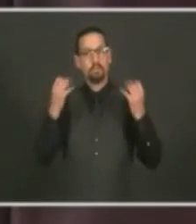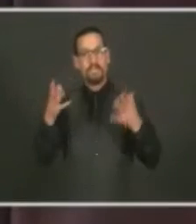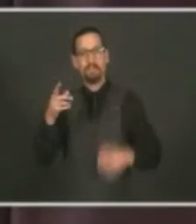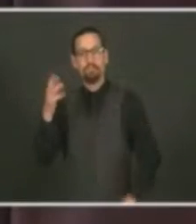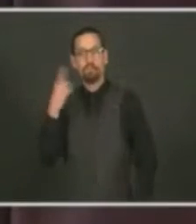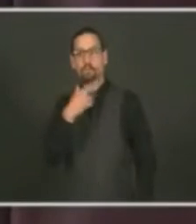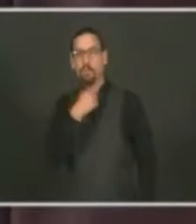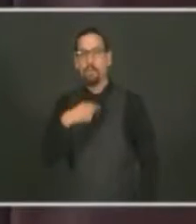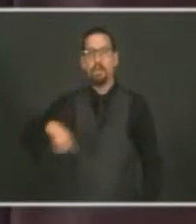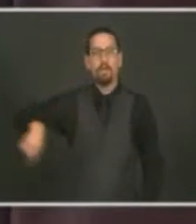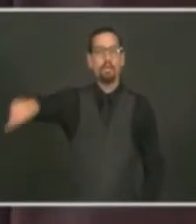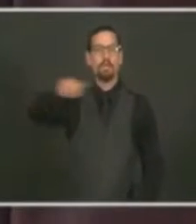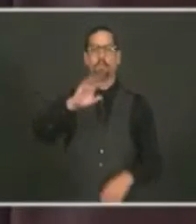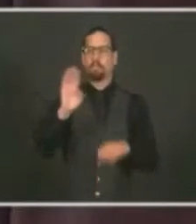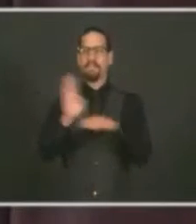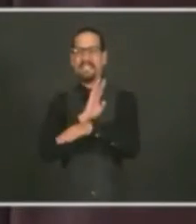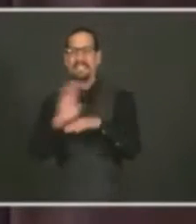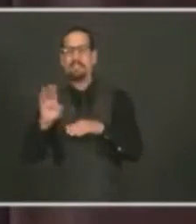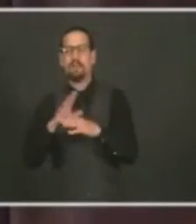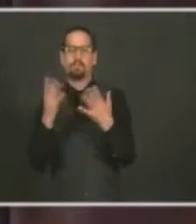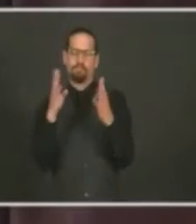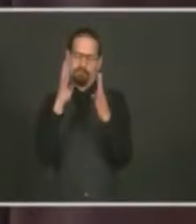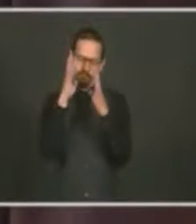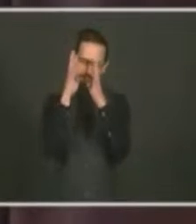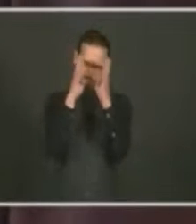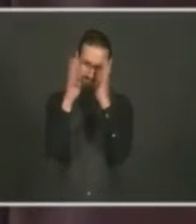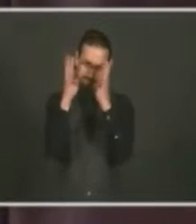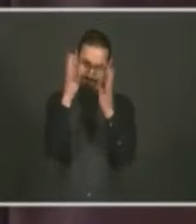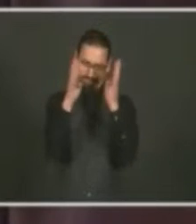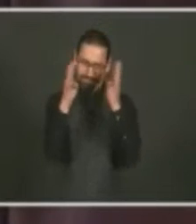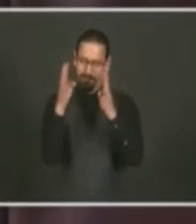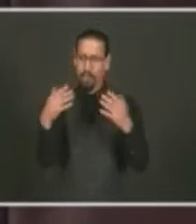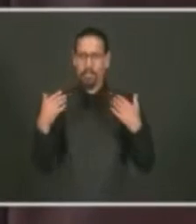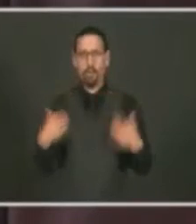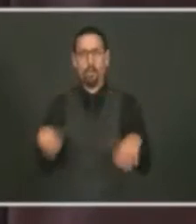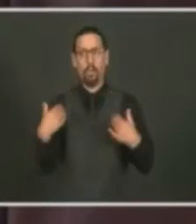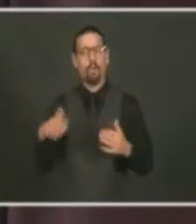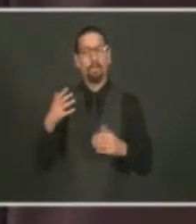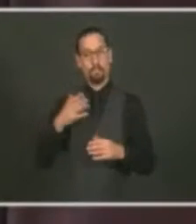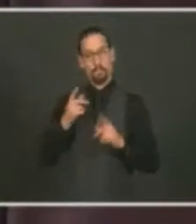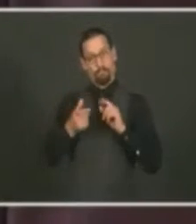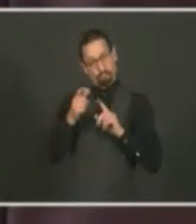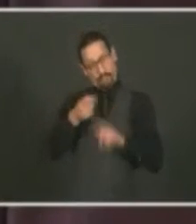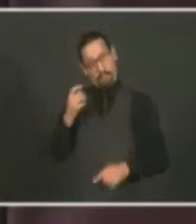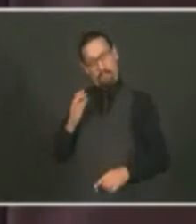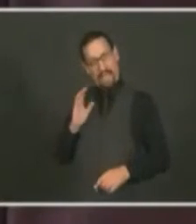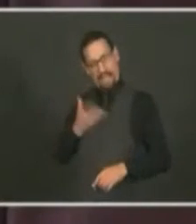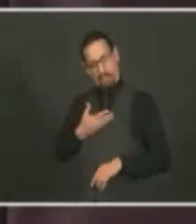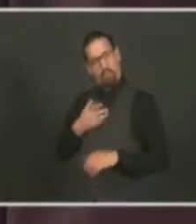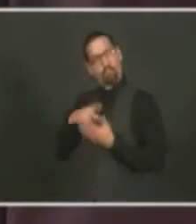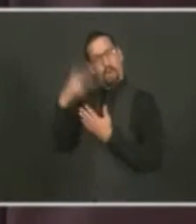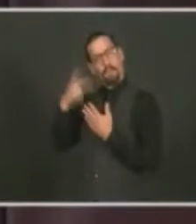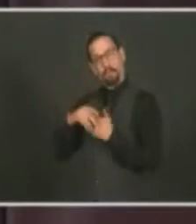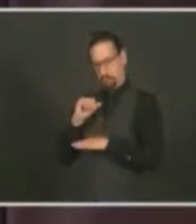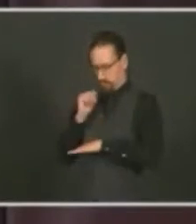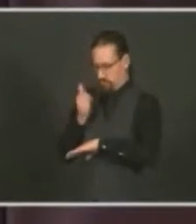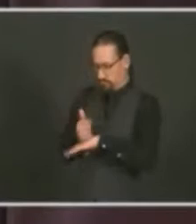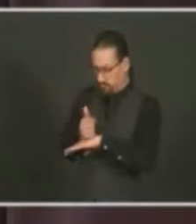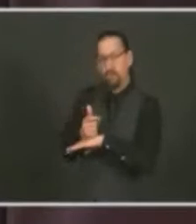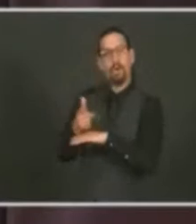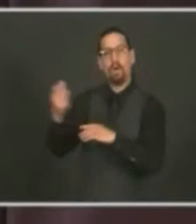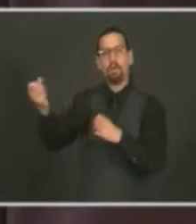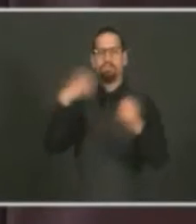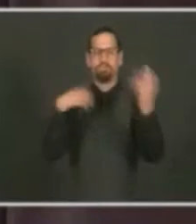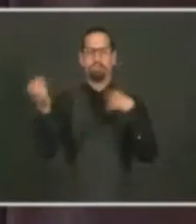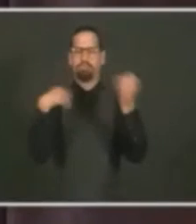and retailers are. When we launched the Take It Outside initiative, people really stepped